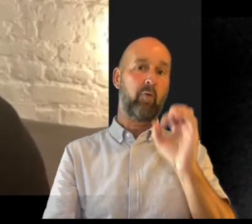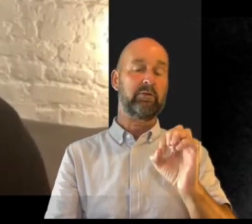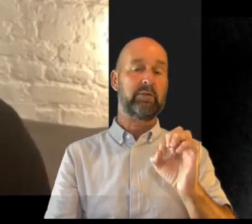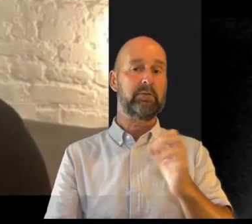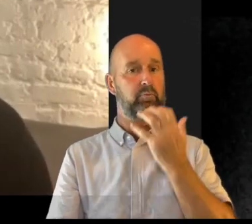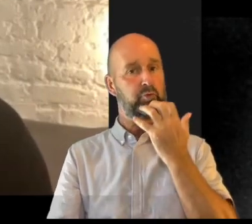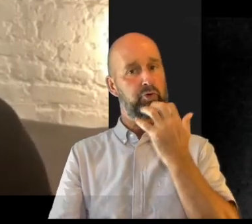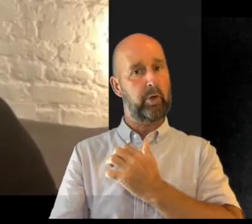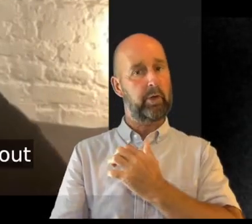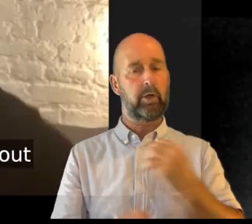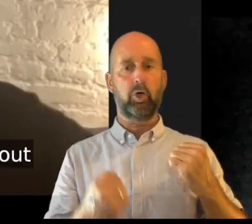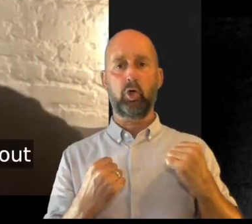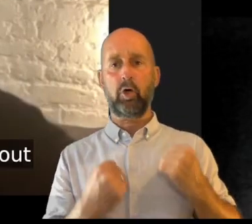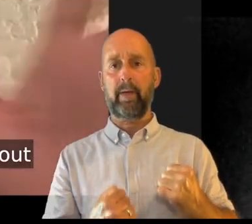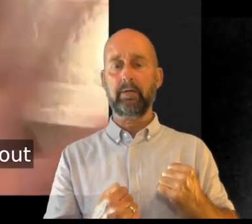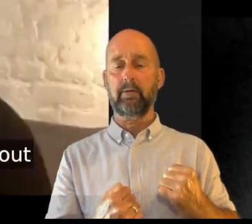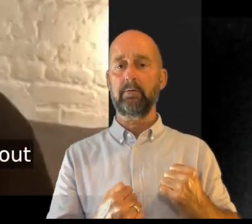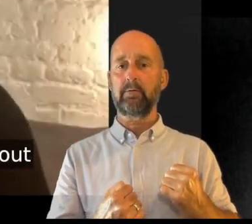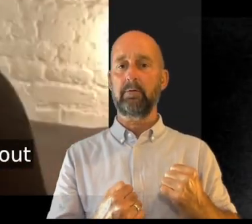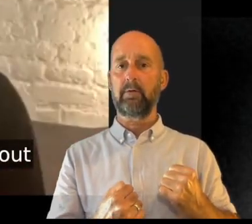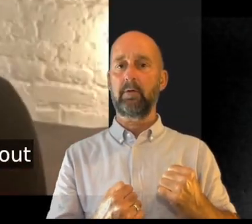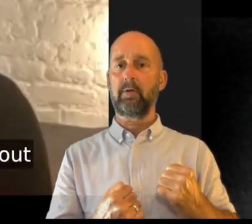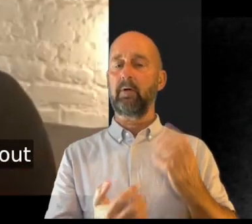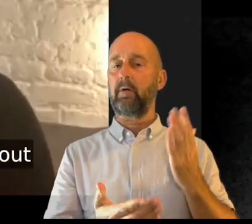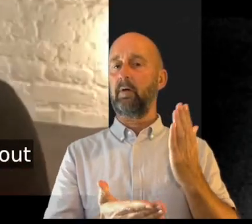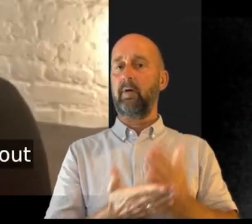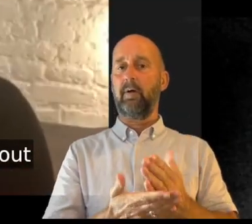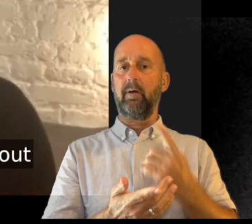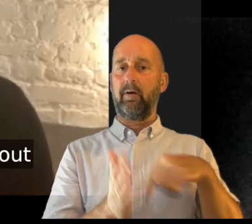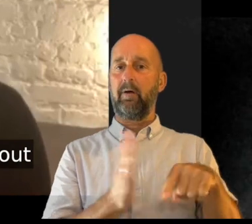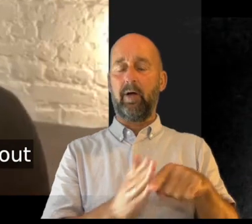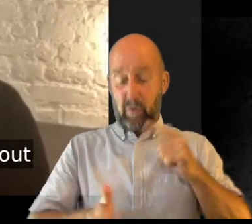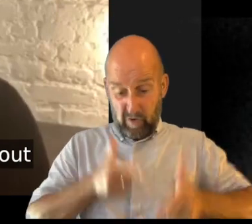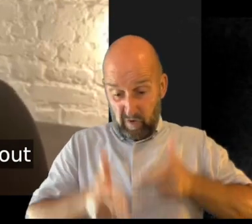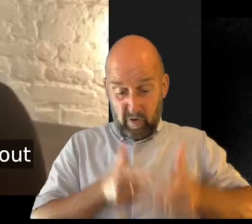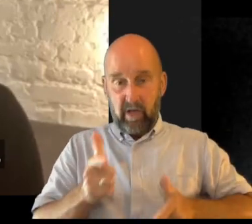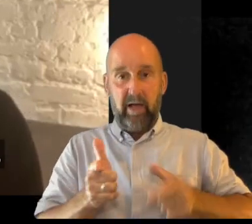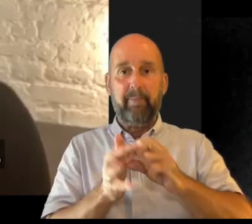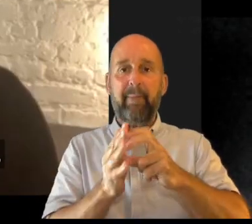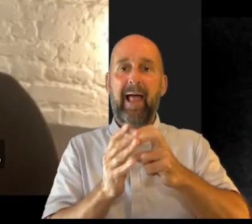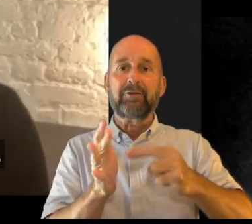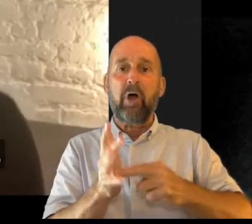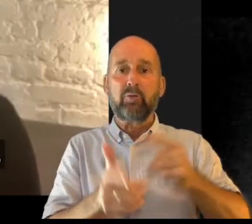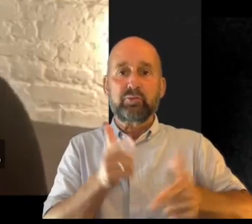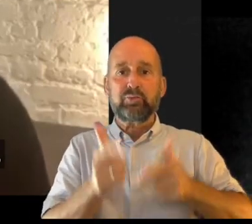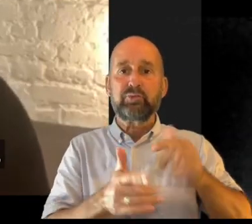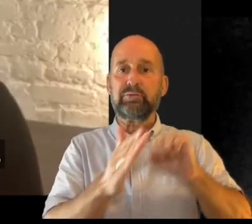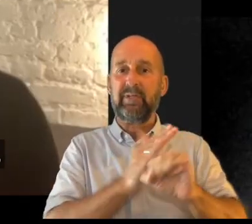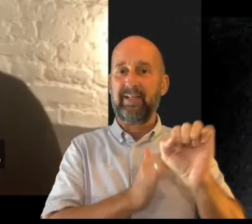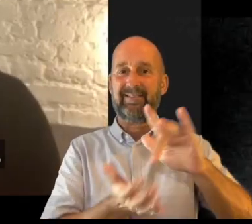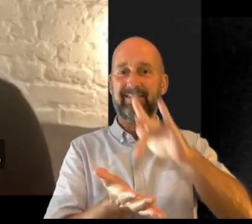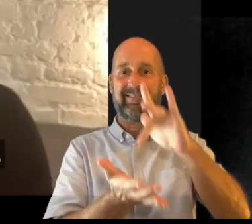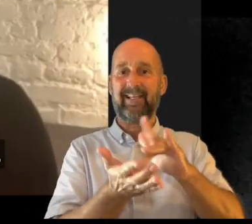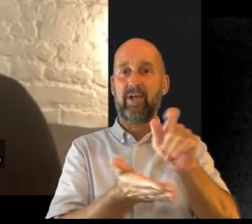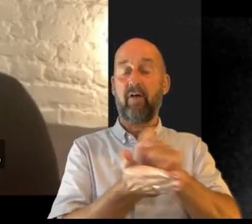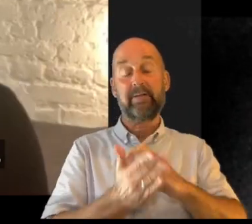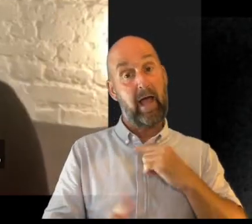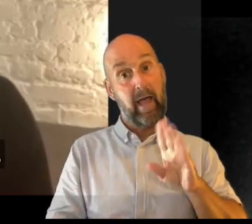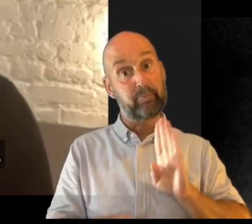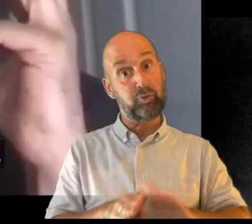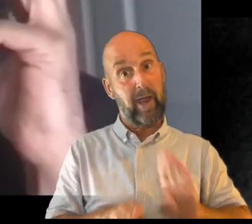stoic, commanding, and currently killing his Peloton workout in his Glass City office. I'm